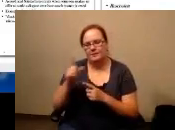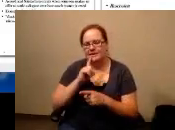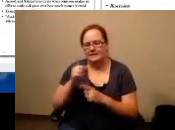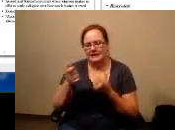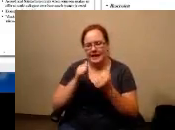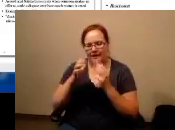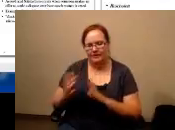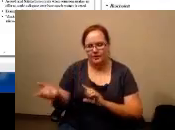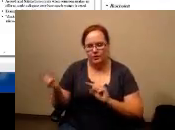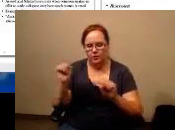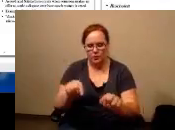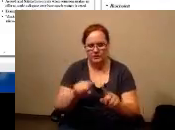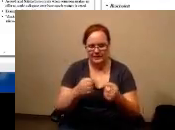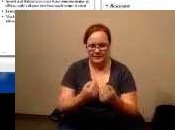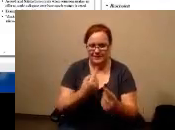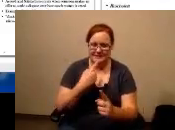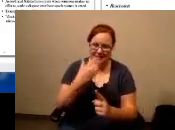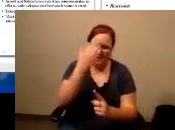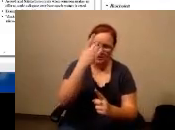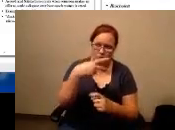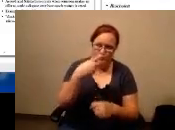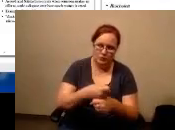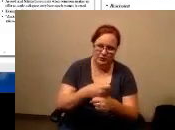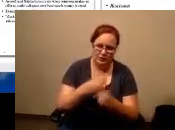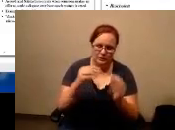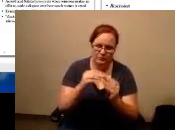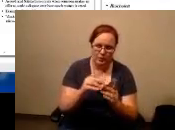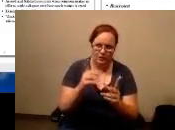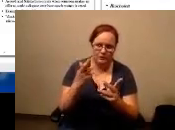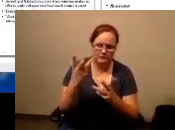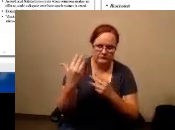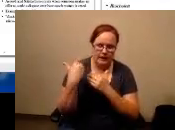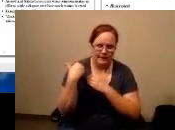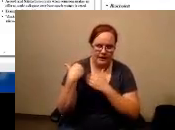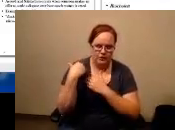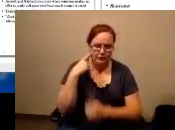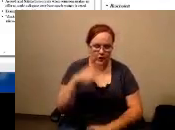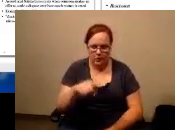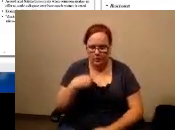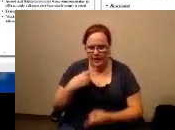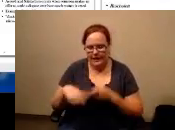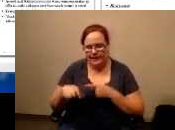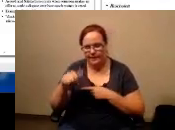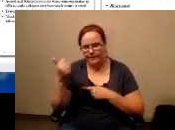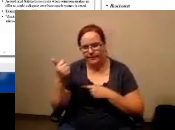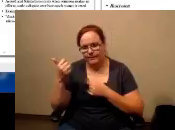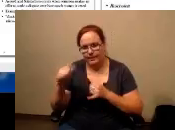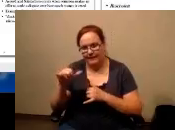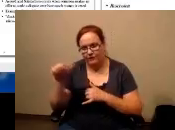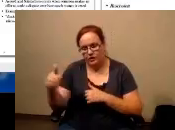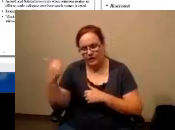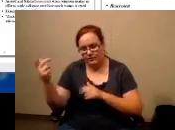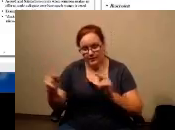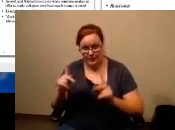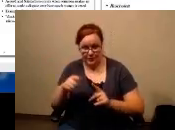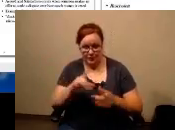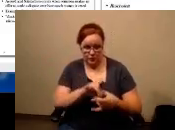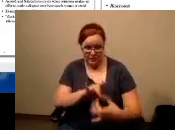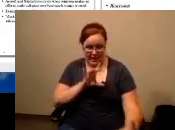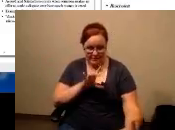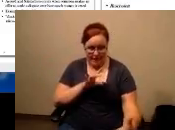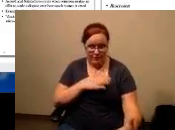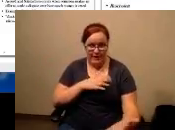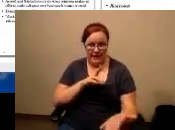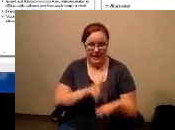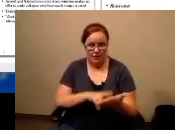goes to the team and says, look, I know I've got 2 more years obligation to you, and I can't play for anybody else for 2 years. Would you let me out of my contract so